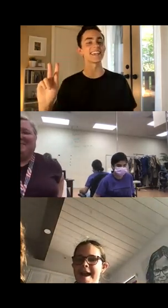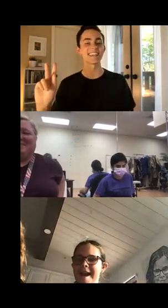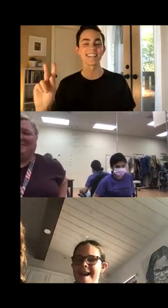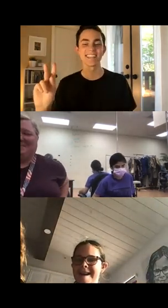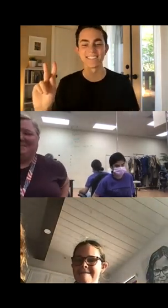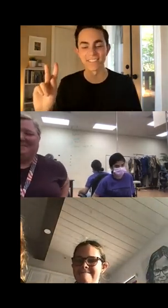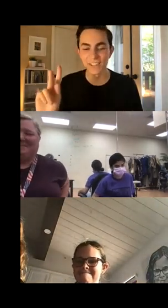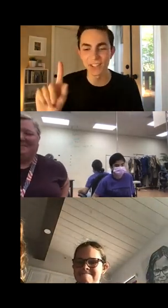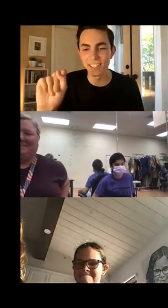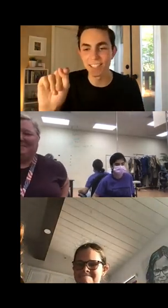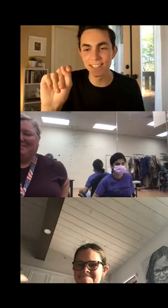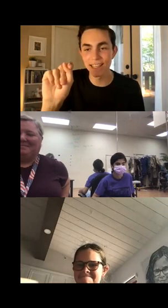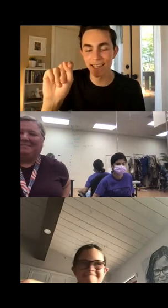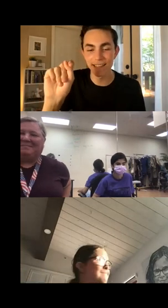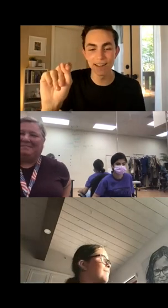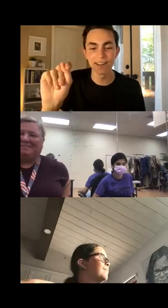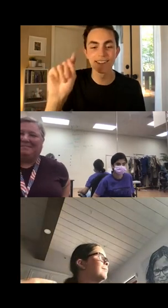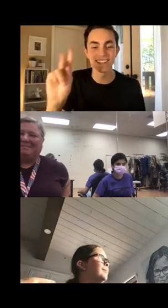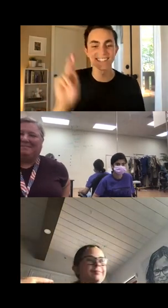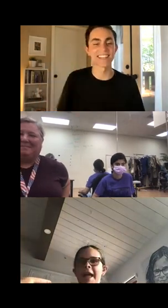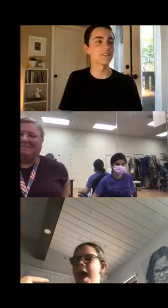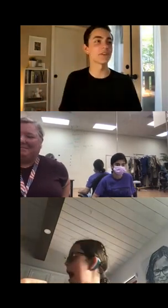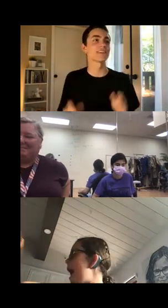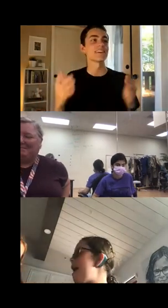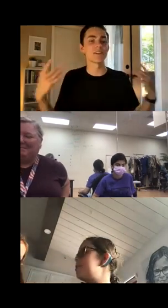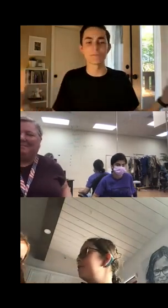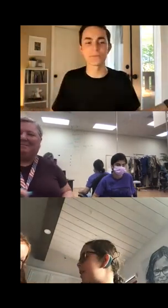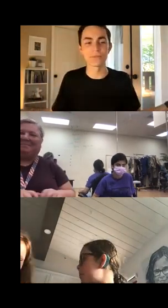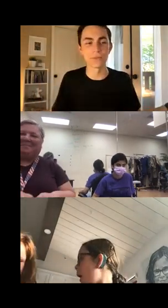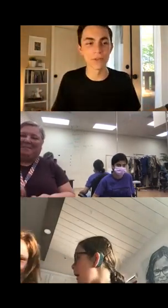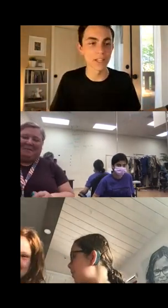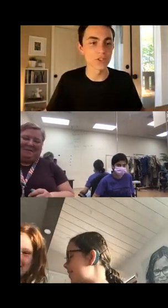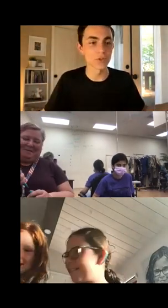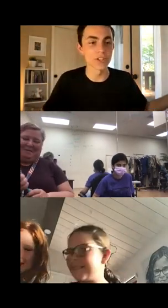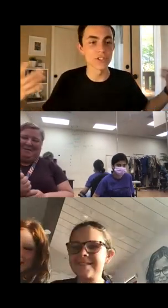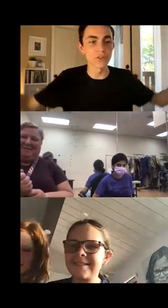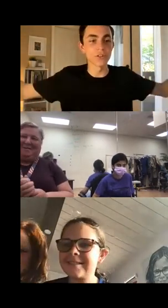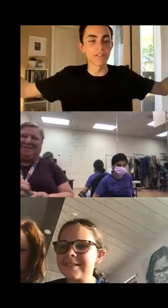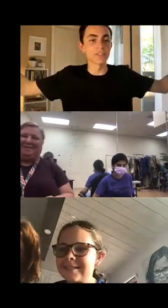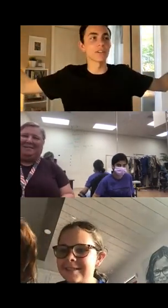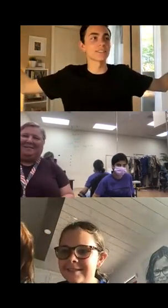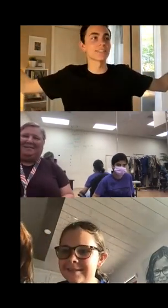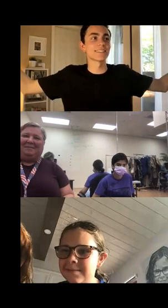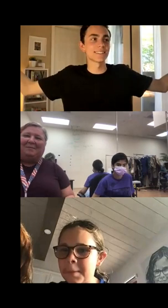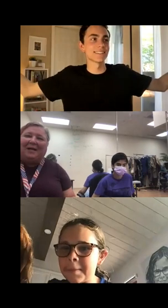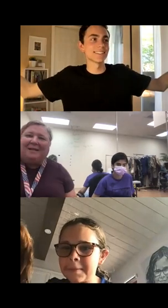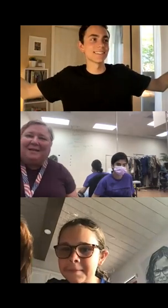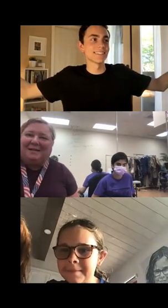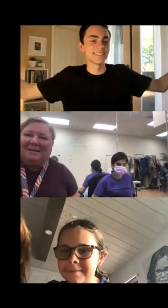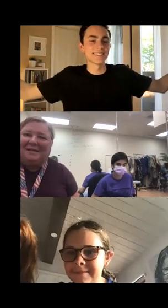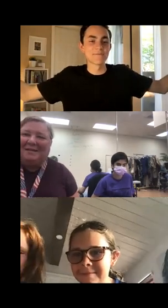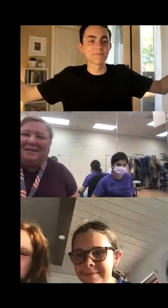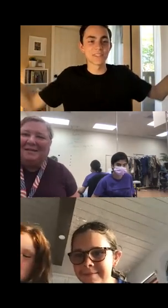K. Very close. This is T. That's K. So close. So the answer is Jojo, give it to us.